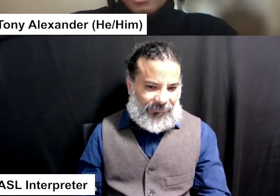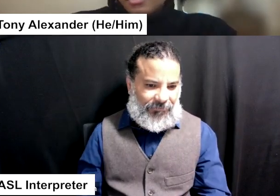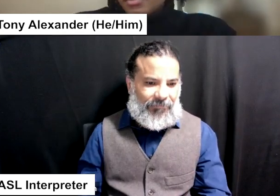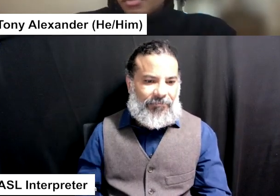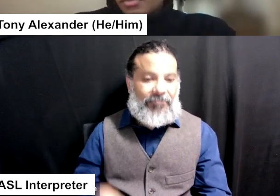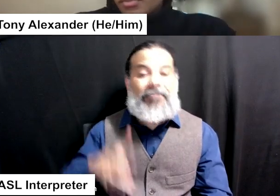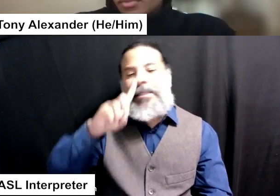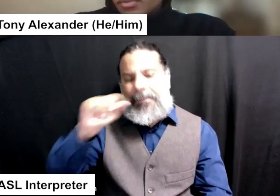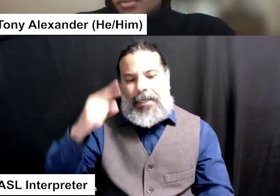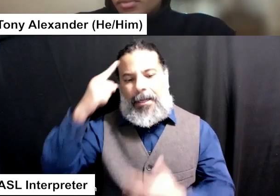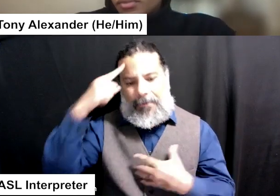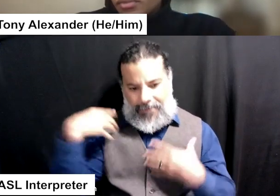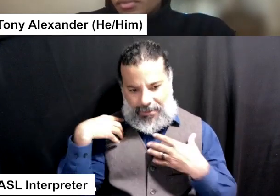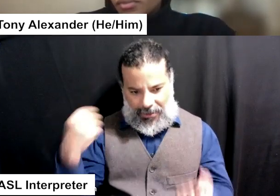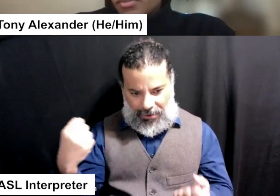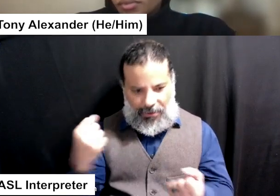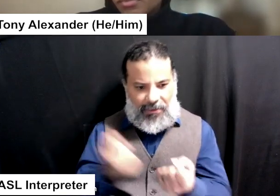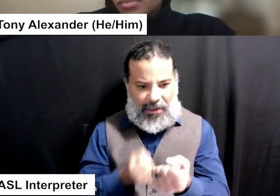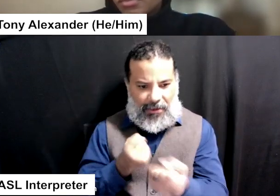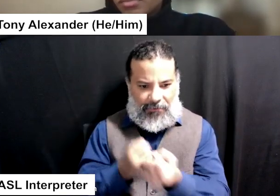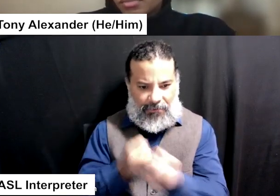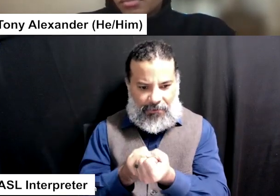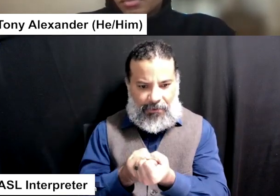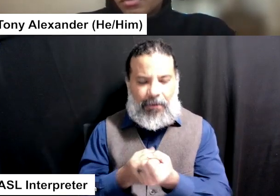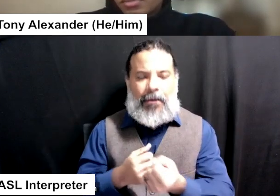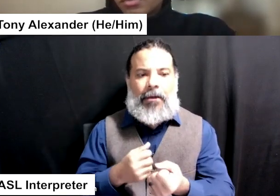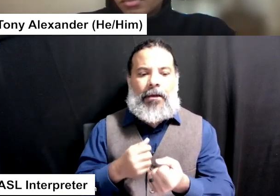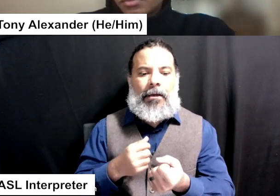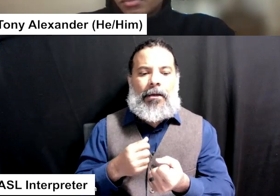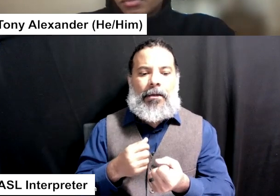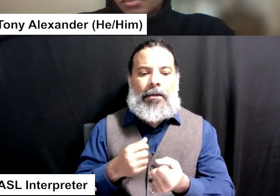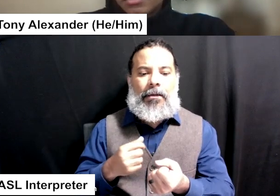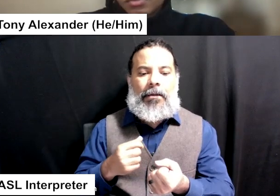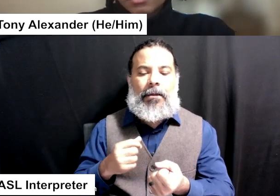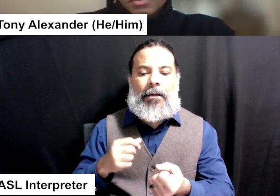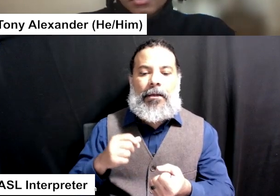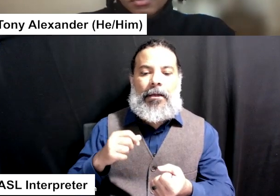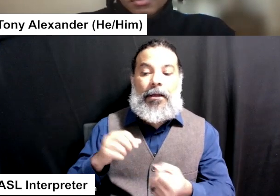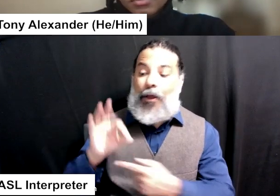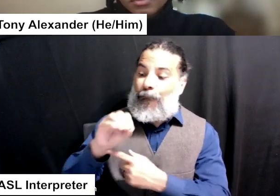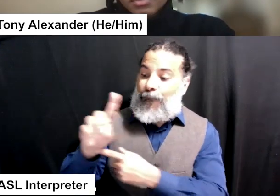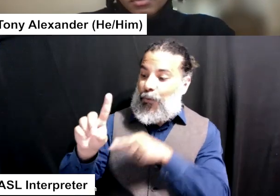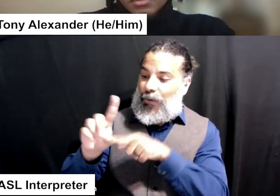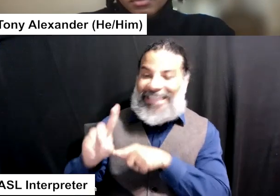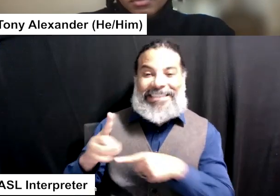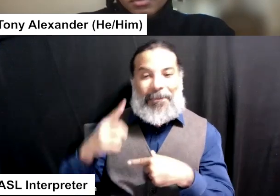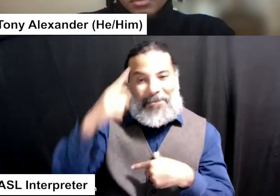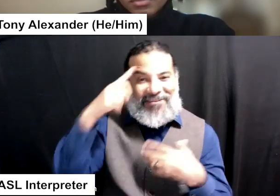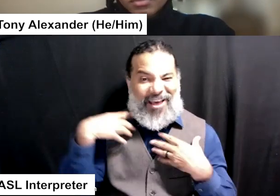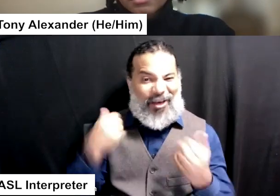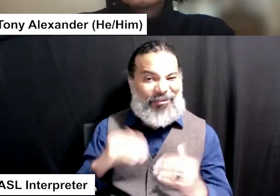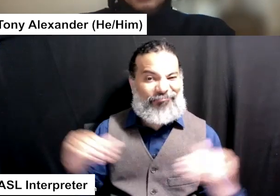and mental health advocate. And so food is mental health. And